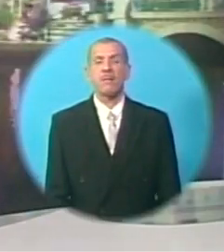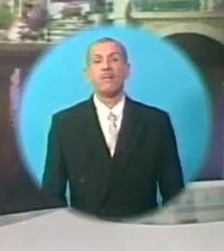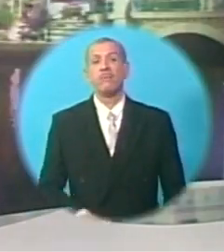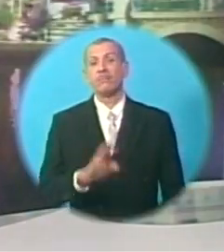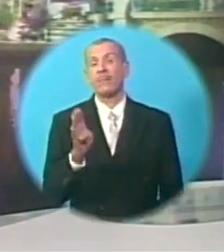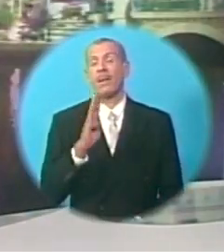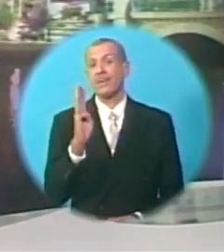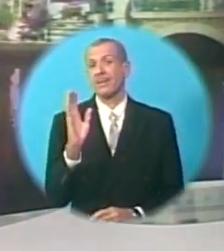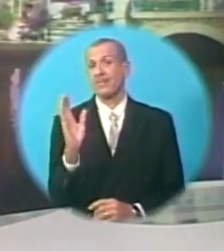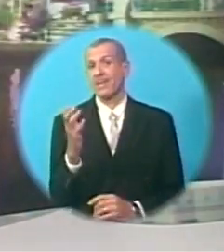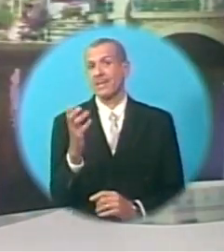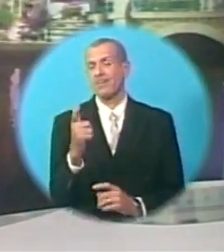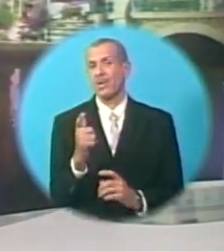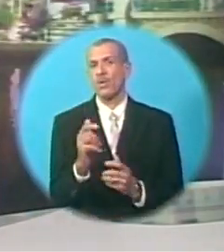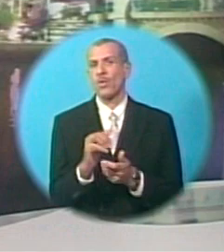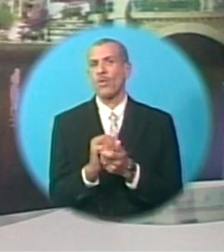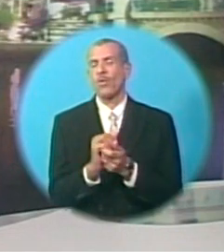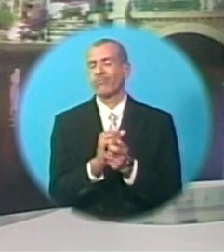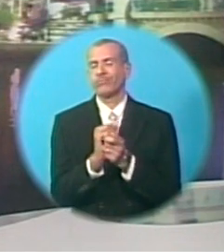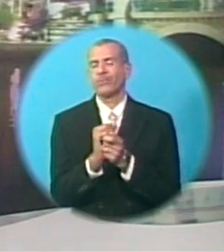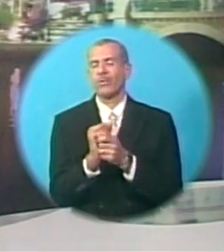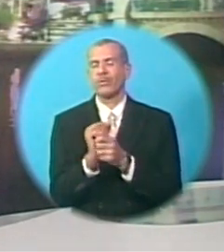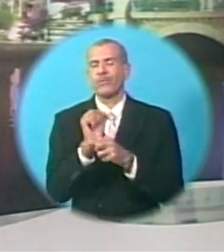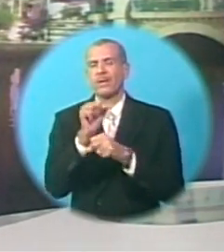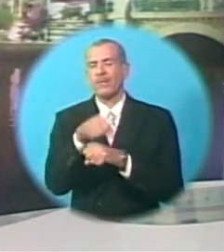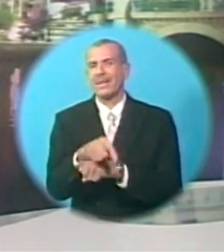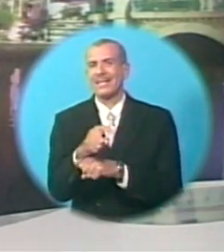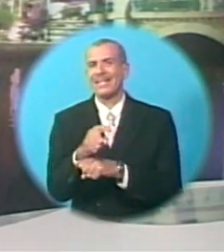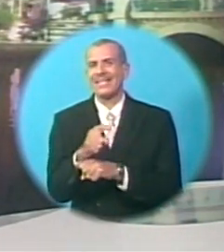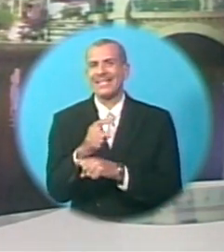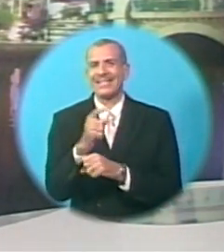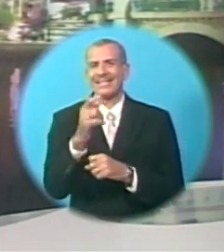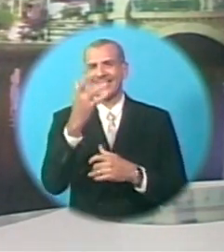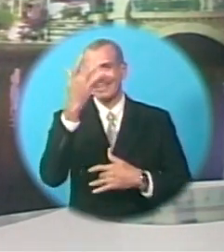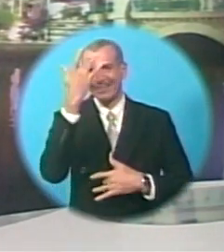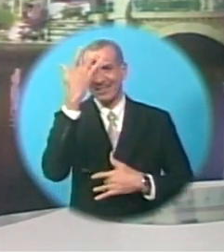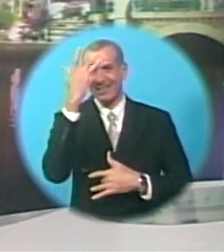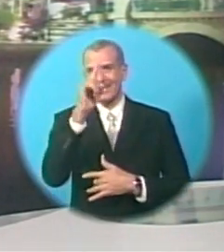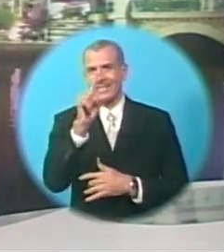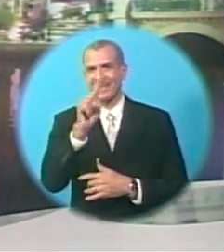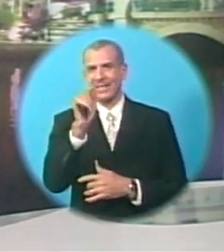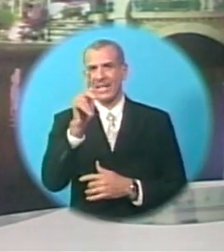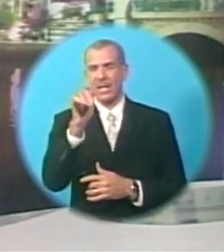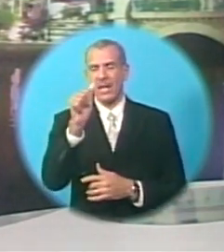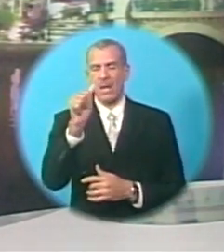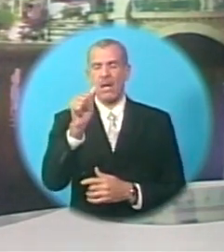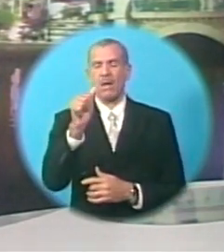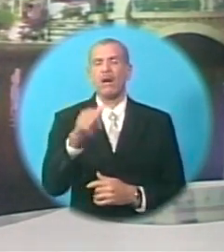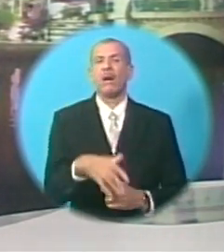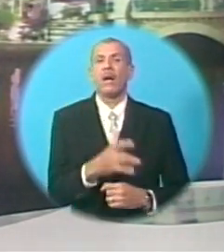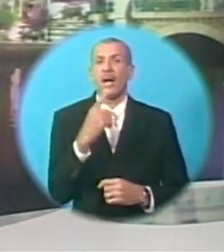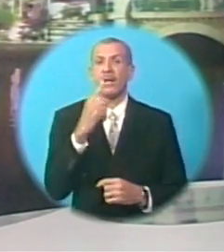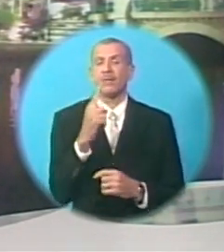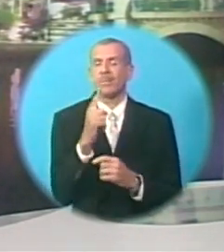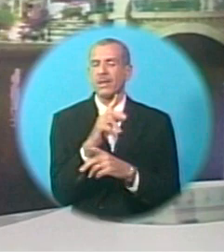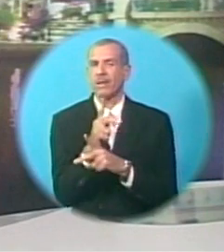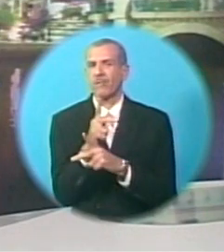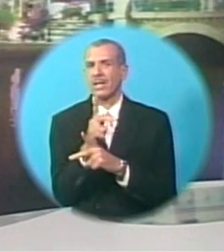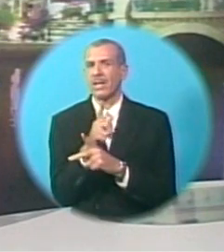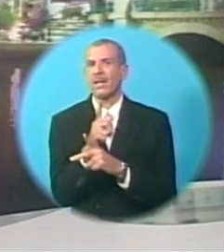Barbados seems to be winning the fight against the Zika virus, but there are some words of caution as the hurricane season enters its